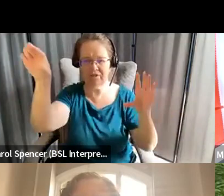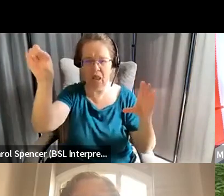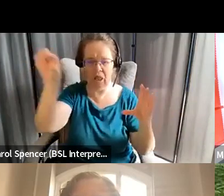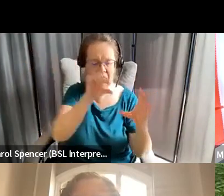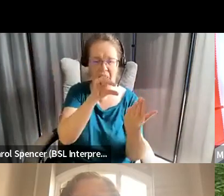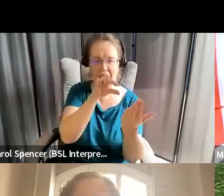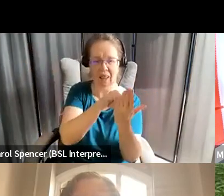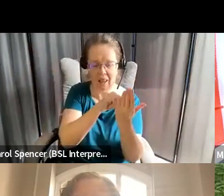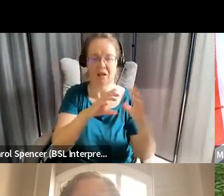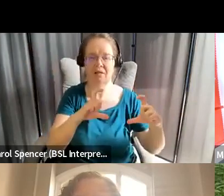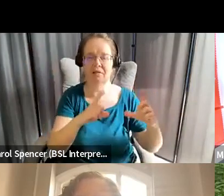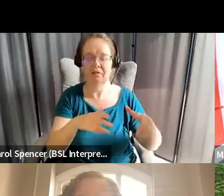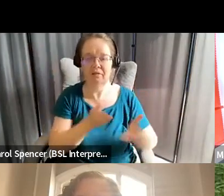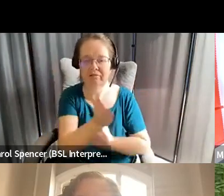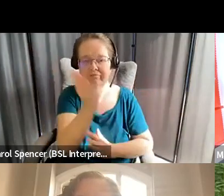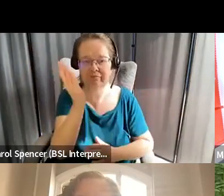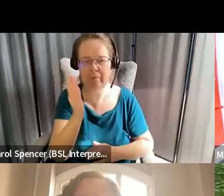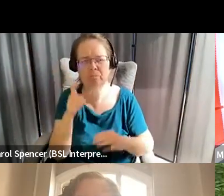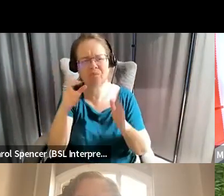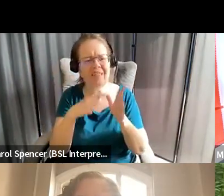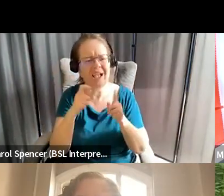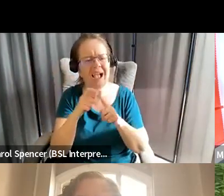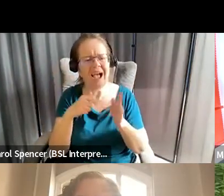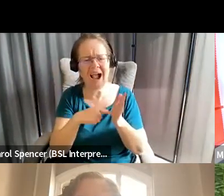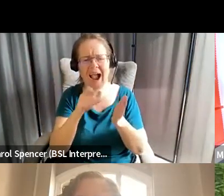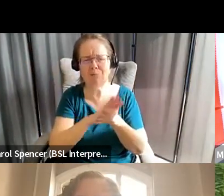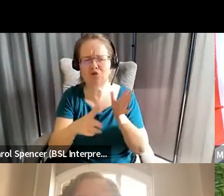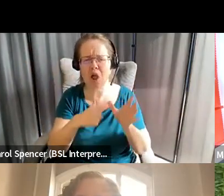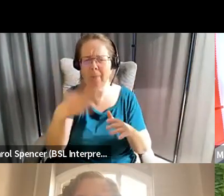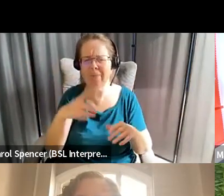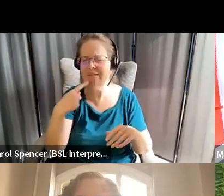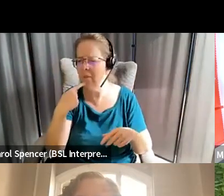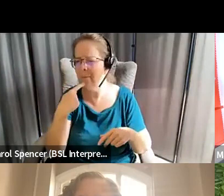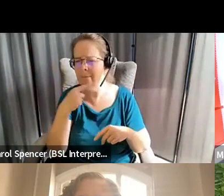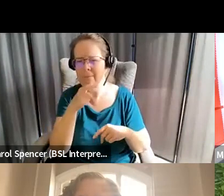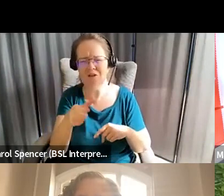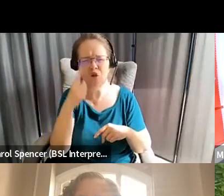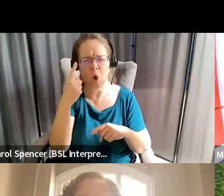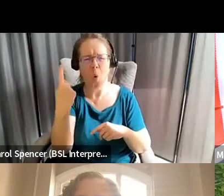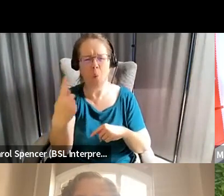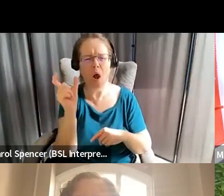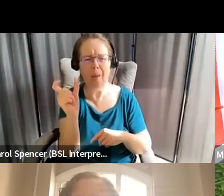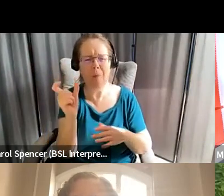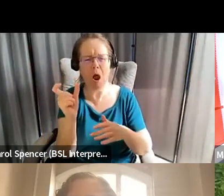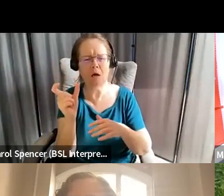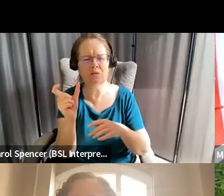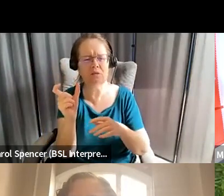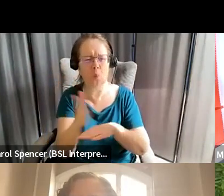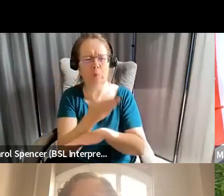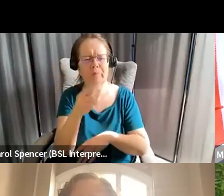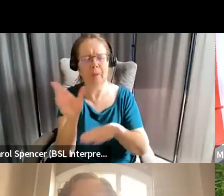Somebody in the chat's raised a good point regarding passwords. Somebody mentioned 1Password as an app that they recommend, but somebody also